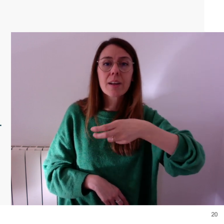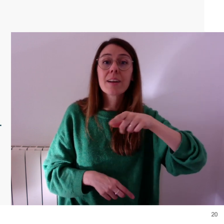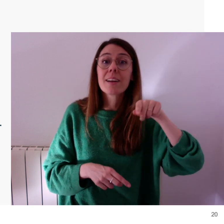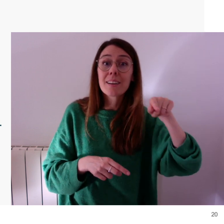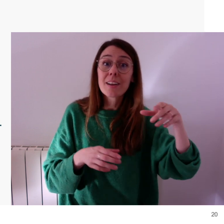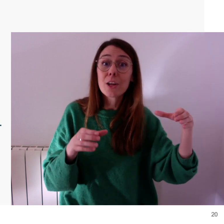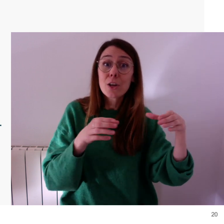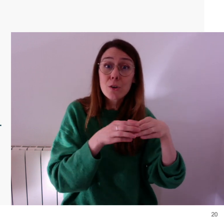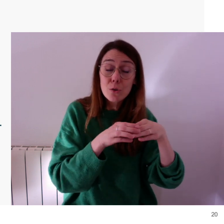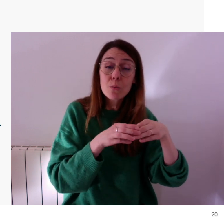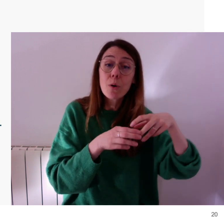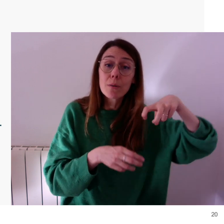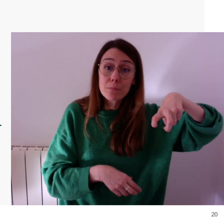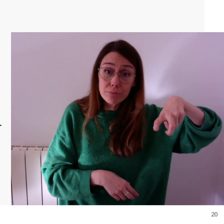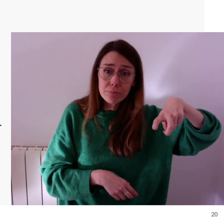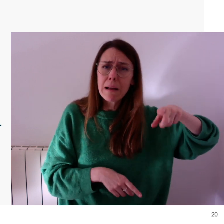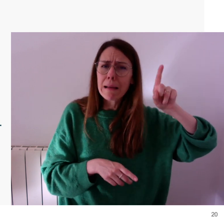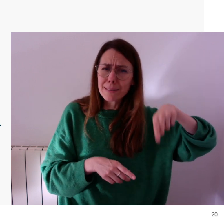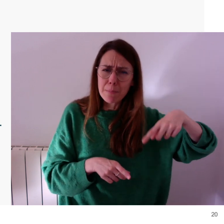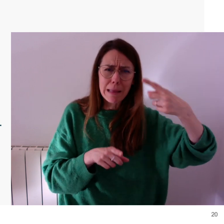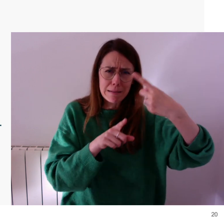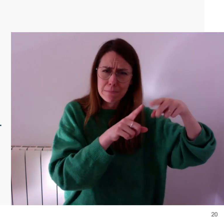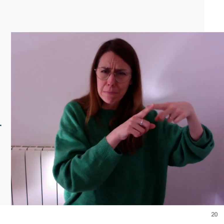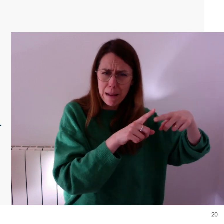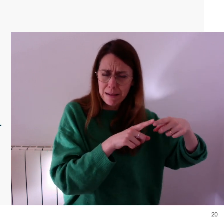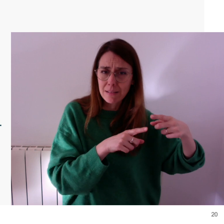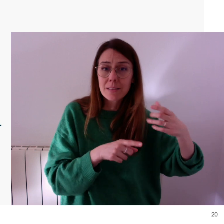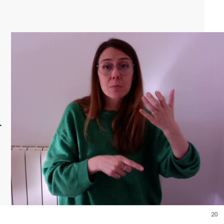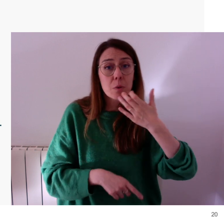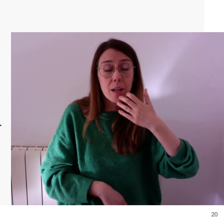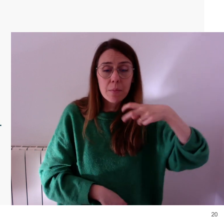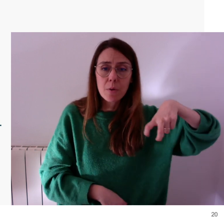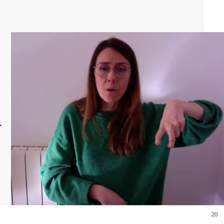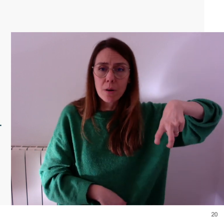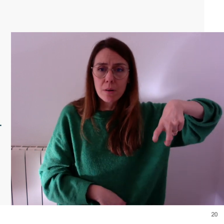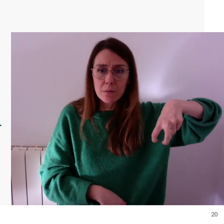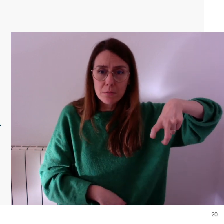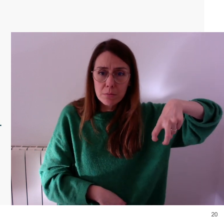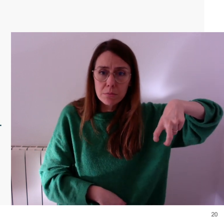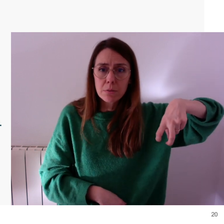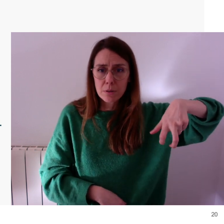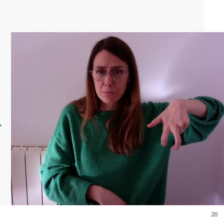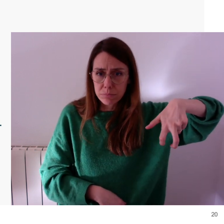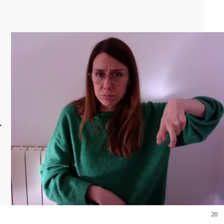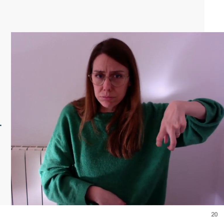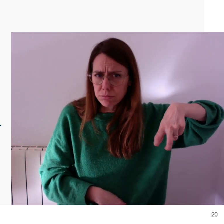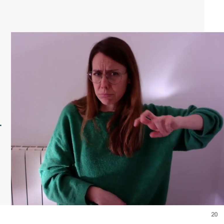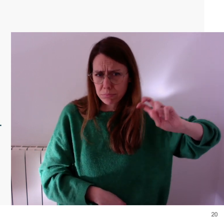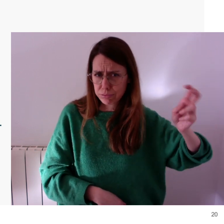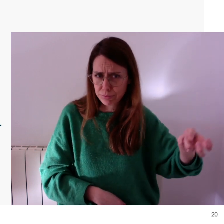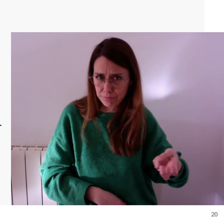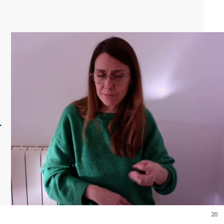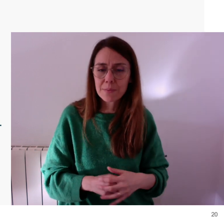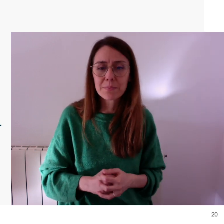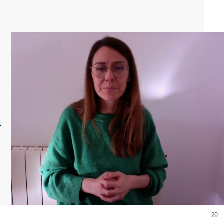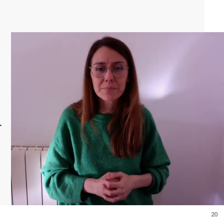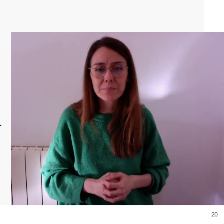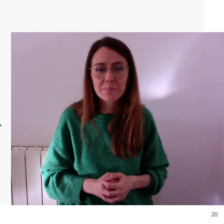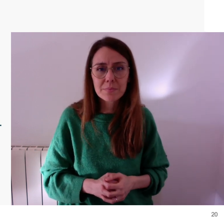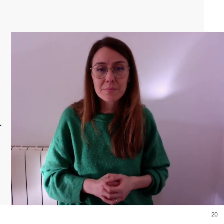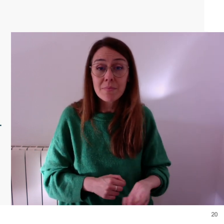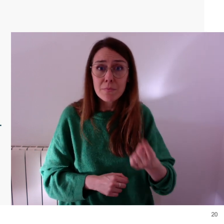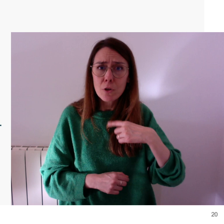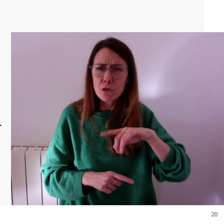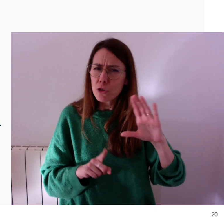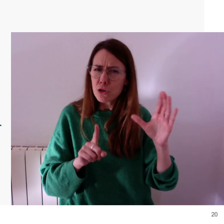that didn't have bent fingers, while in the group of the two hand shape